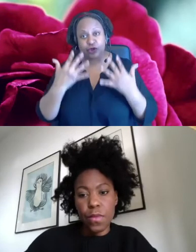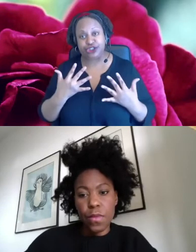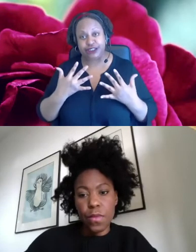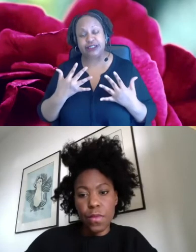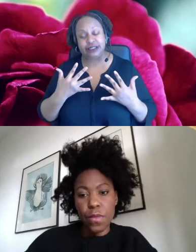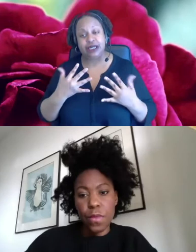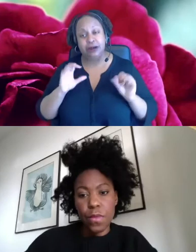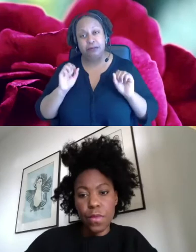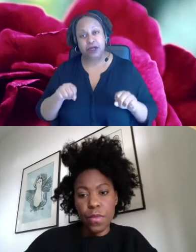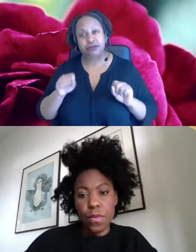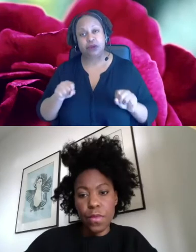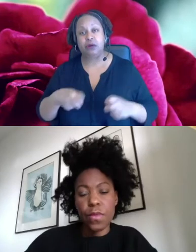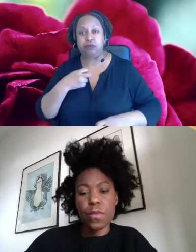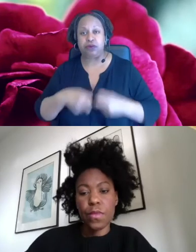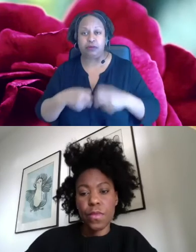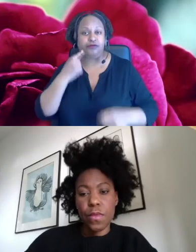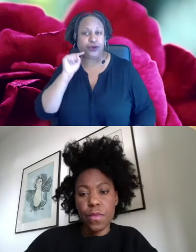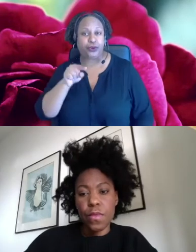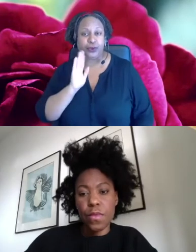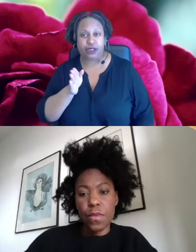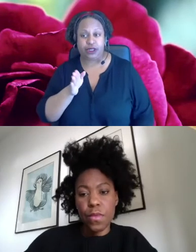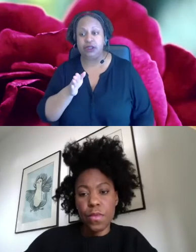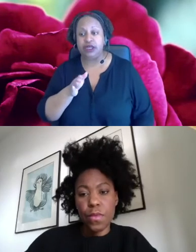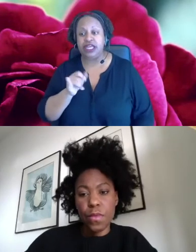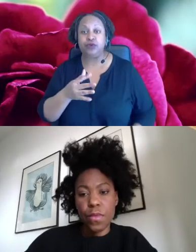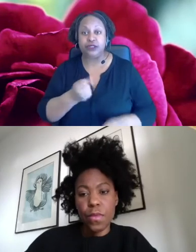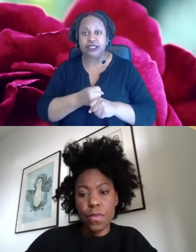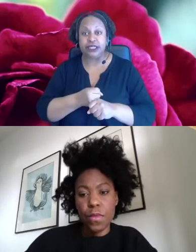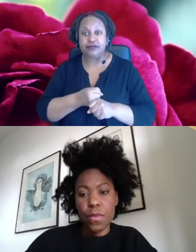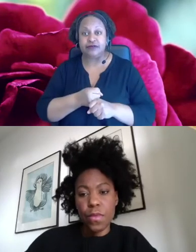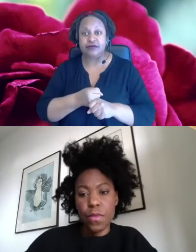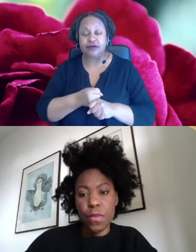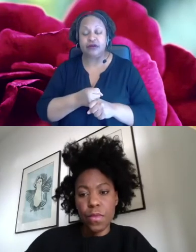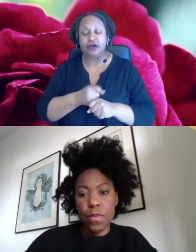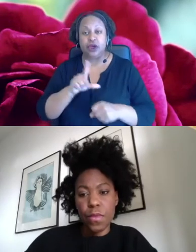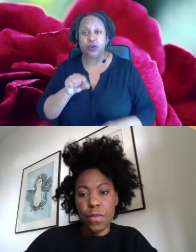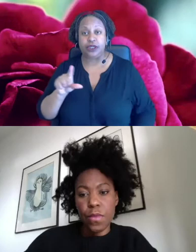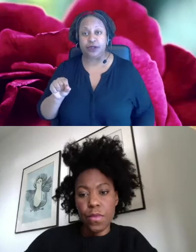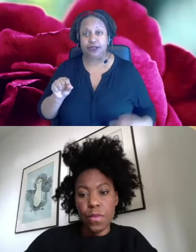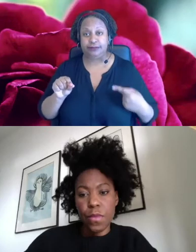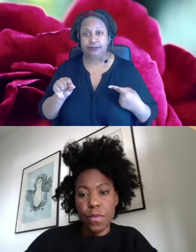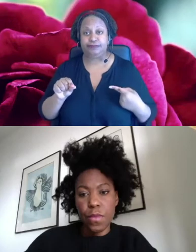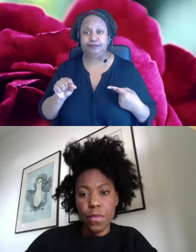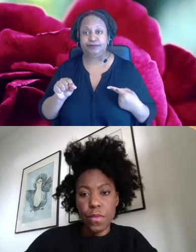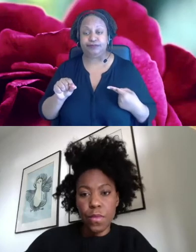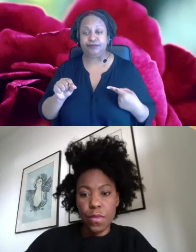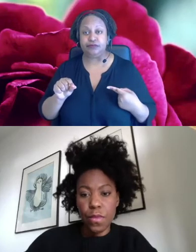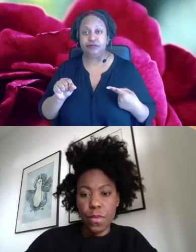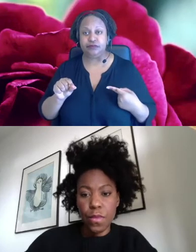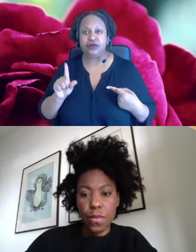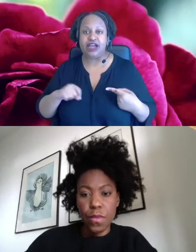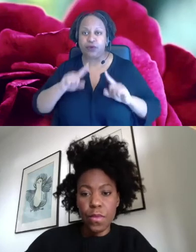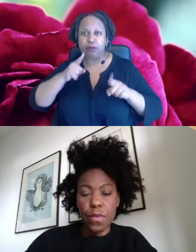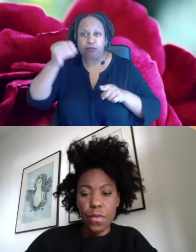could present a problem because if you received in 2020, you have to report